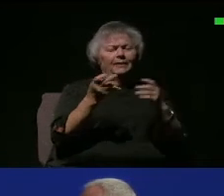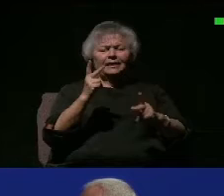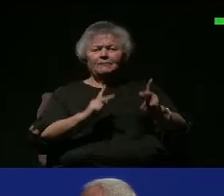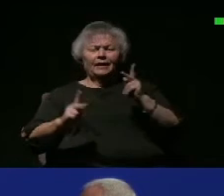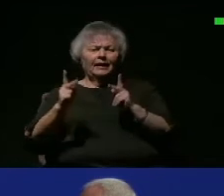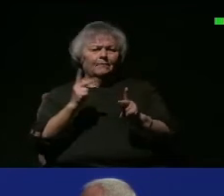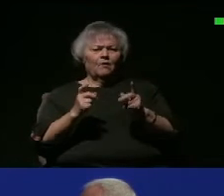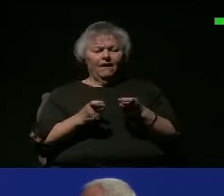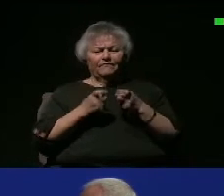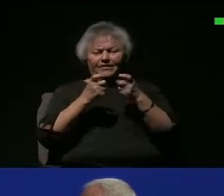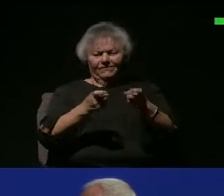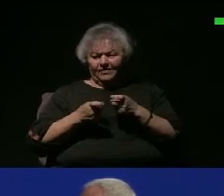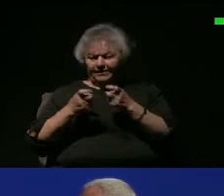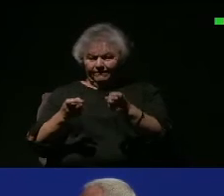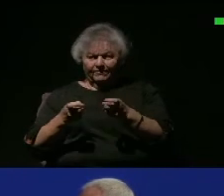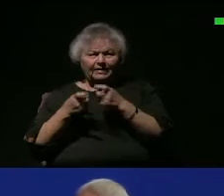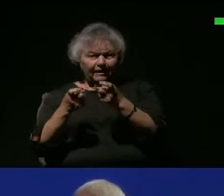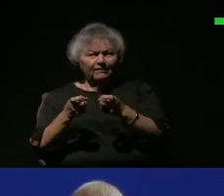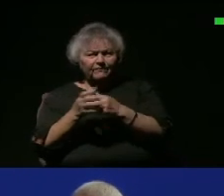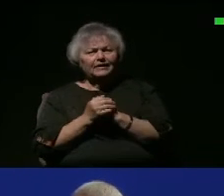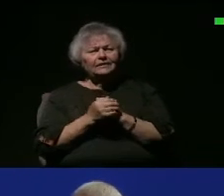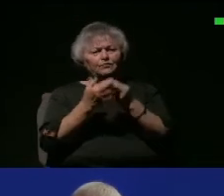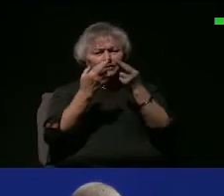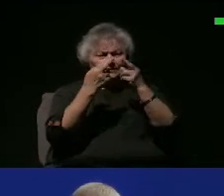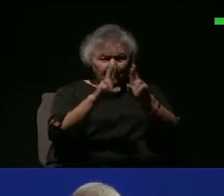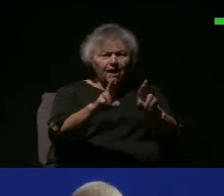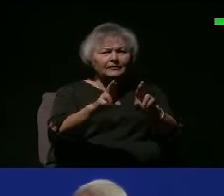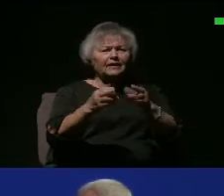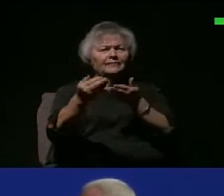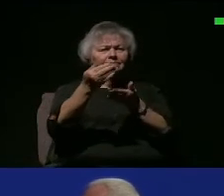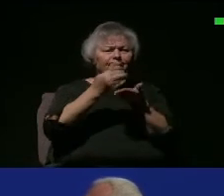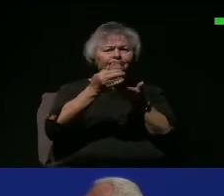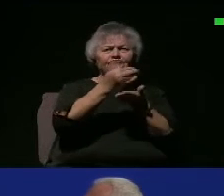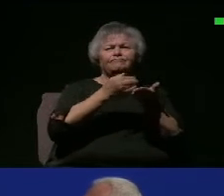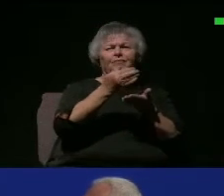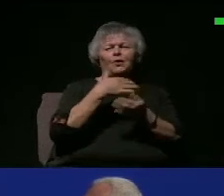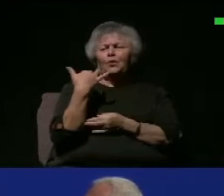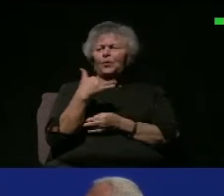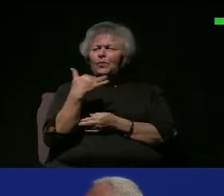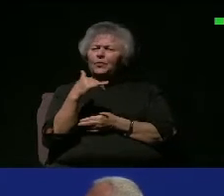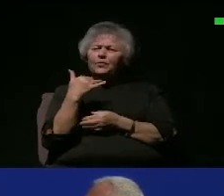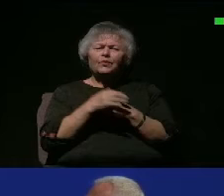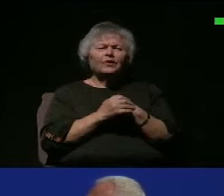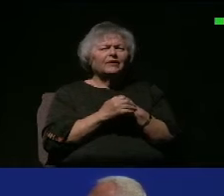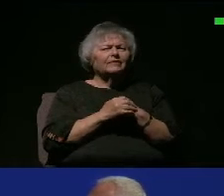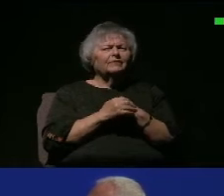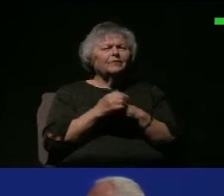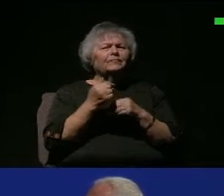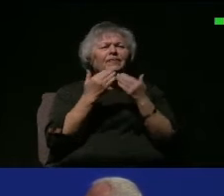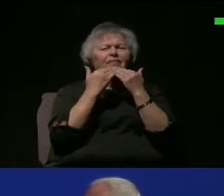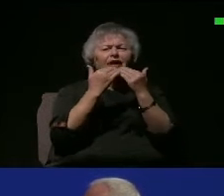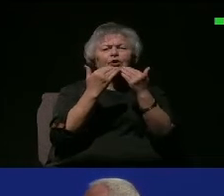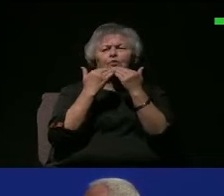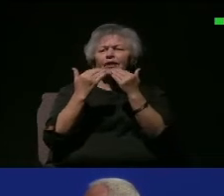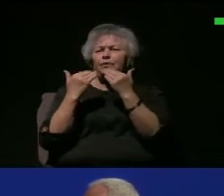have given and have responded, and the giving has been overwhelming, really. And we just want to thank you for